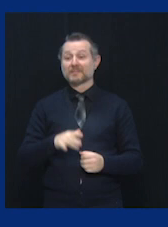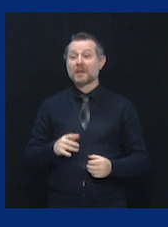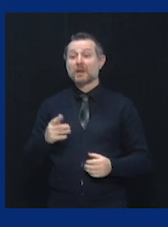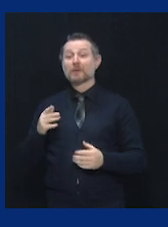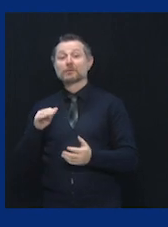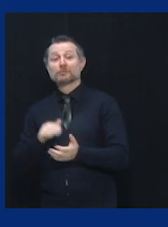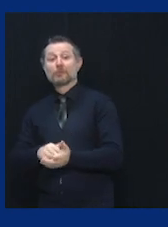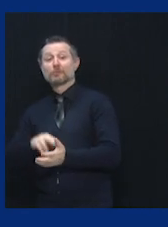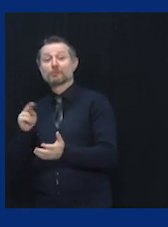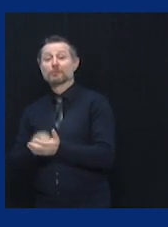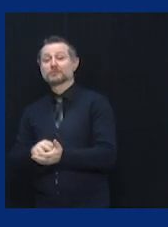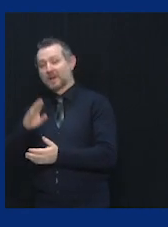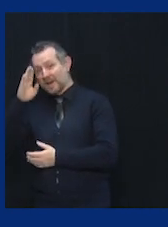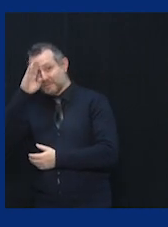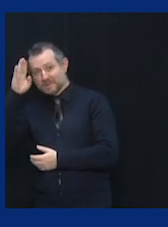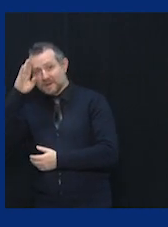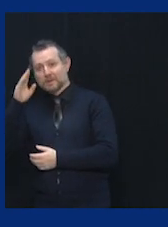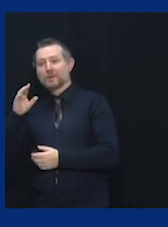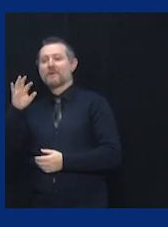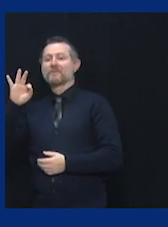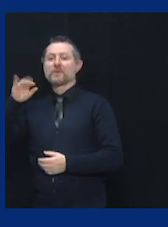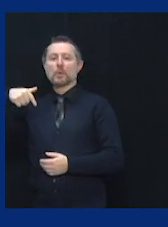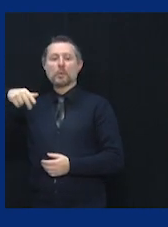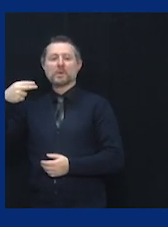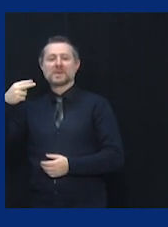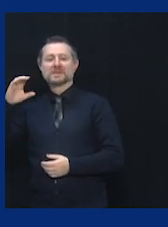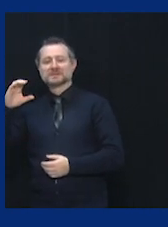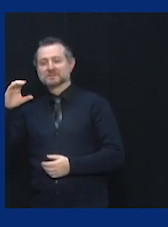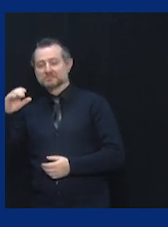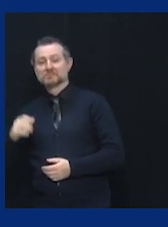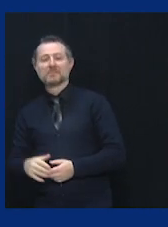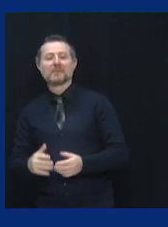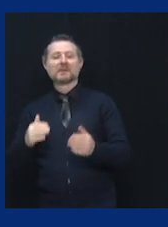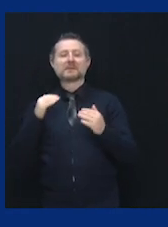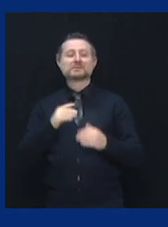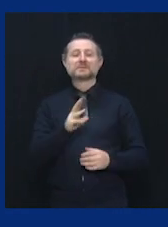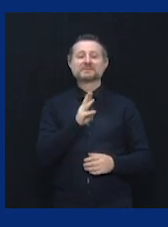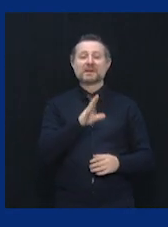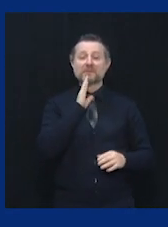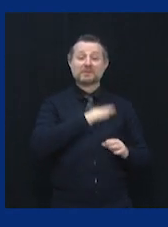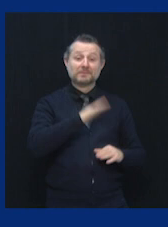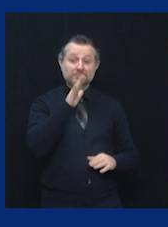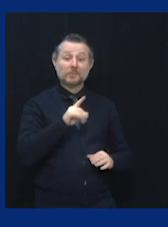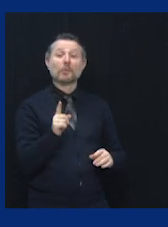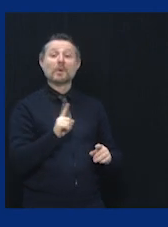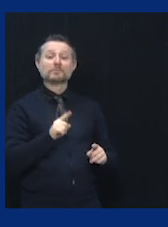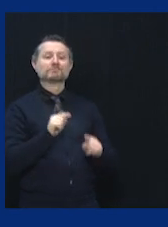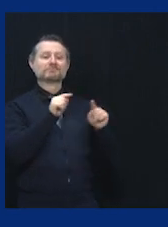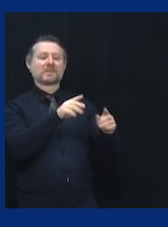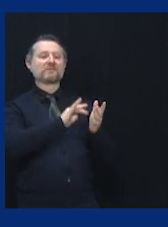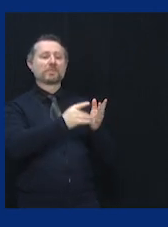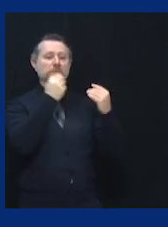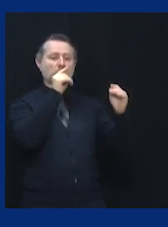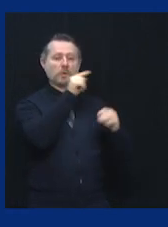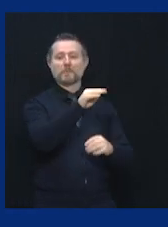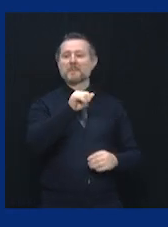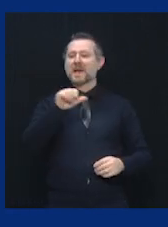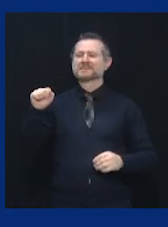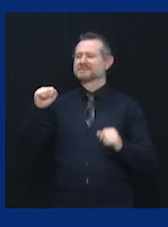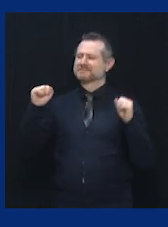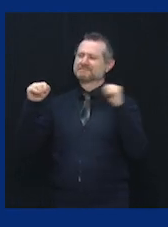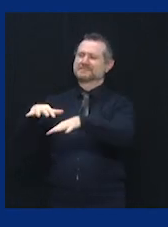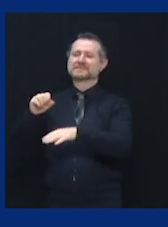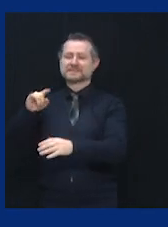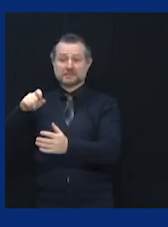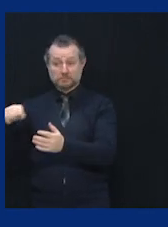FQHCs, 65 plus by the pharmacies and the mass distribution sites. If the providers don't follow